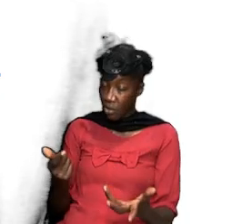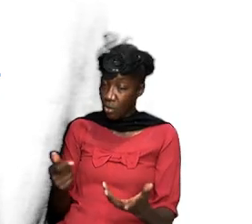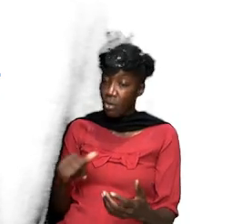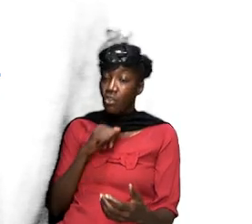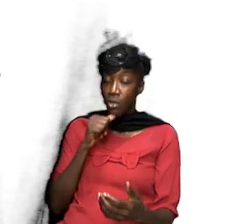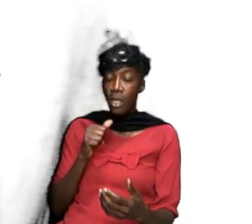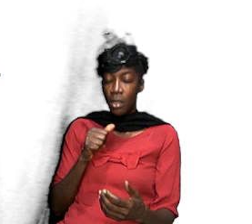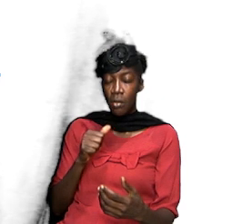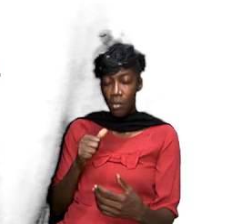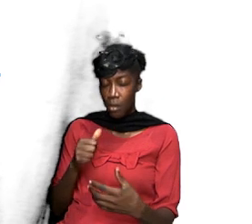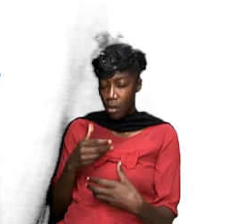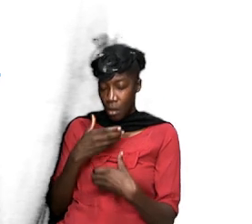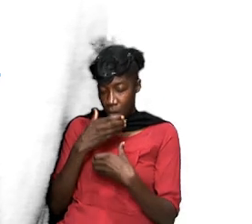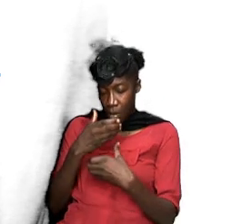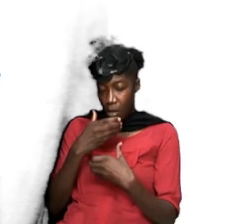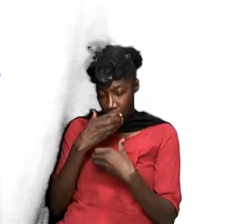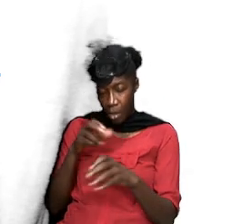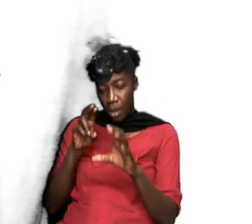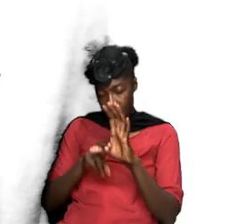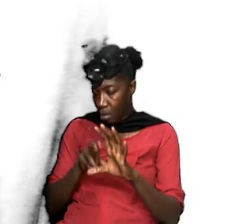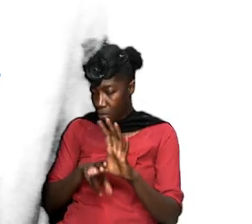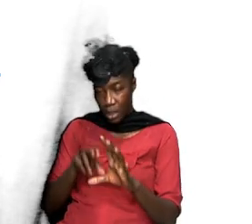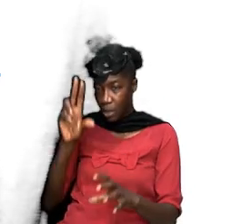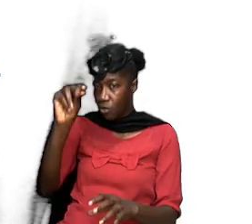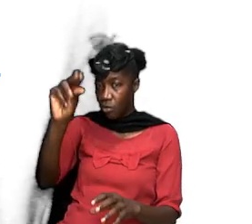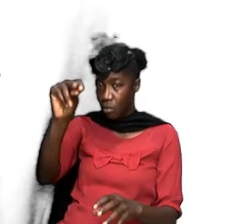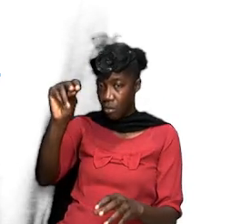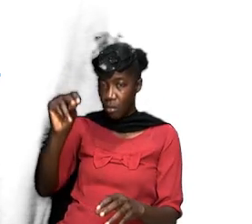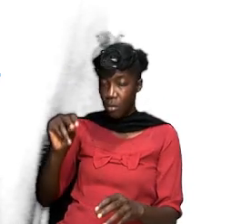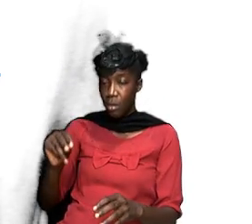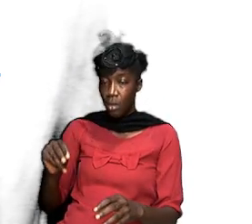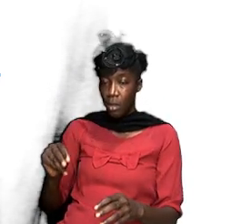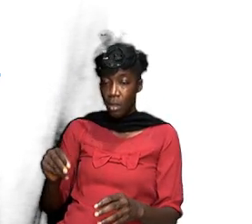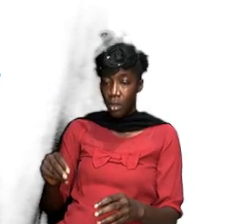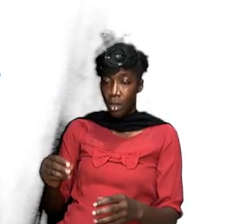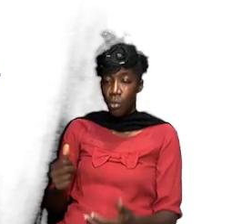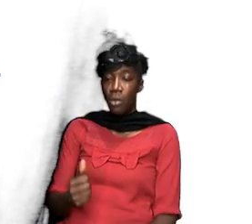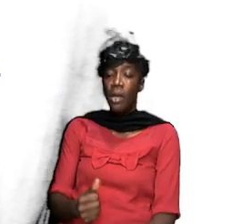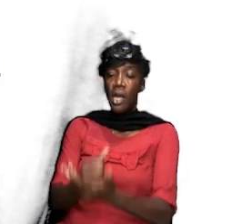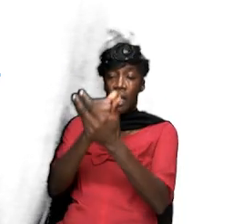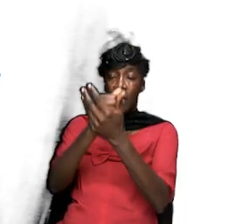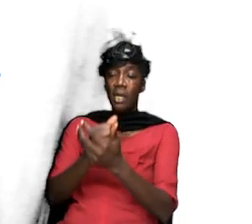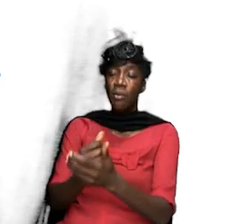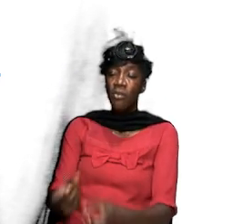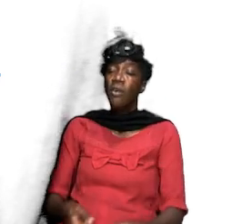to participate in the winning of souls.